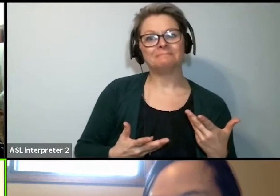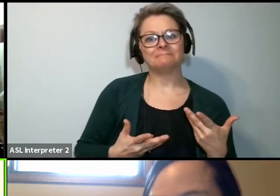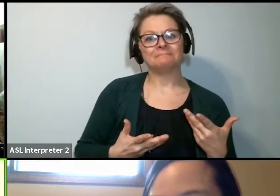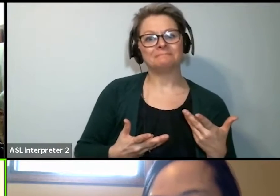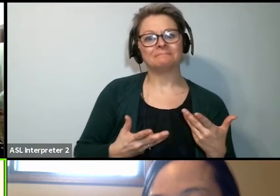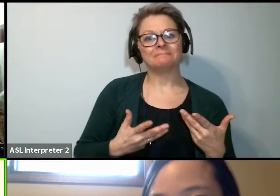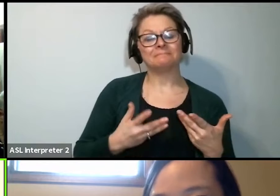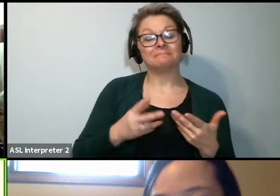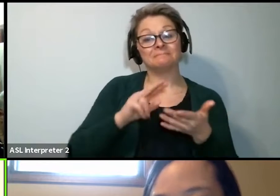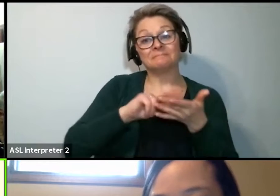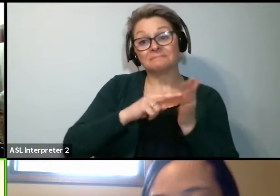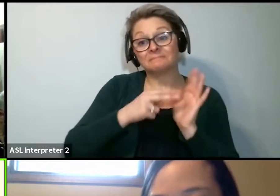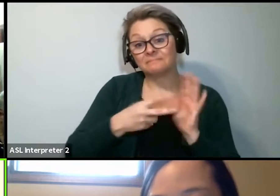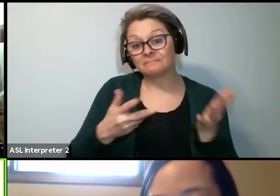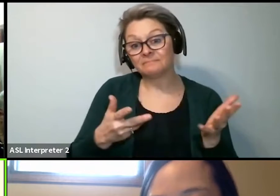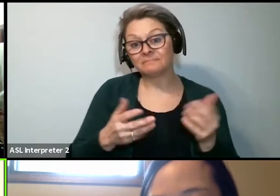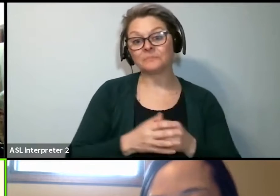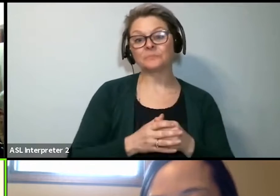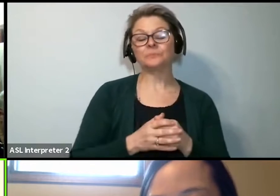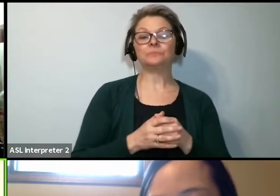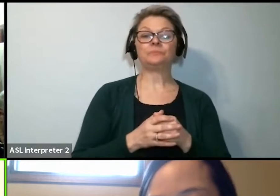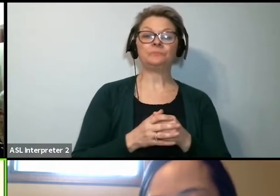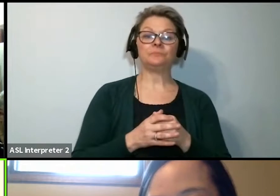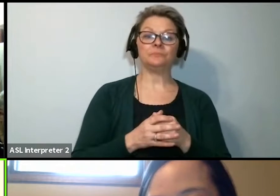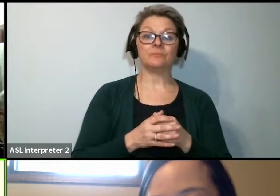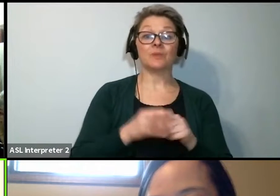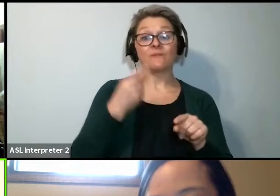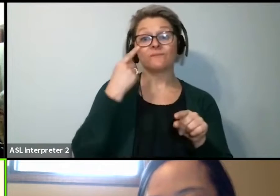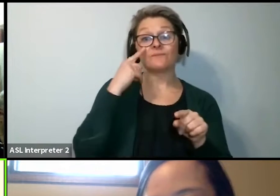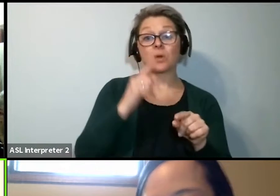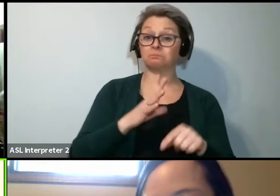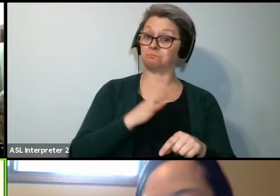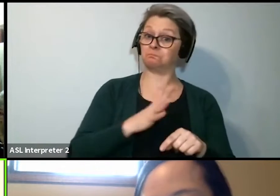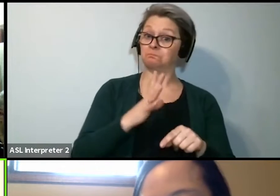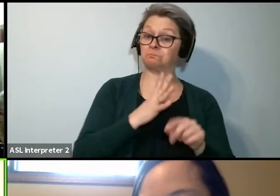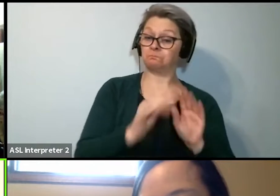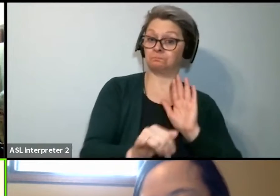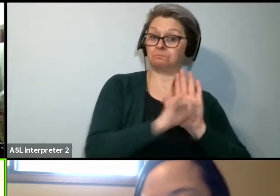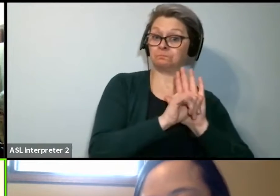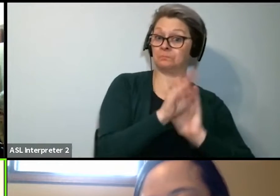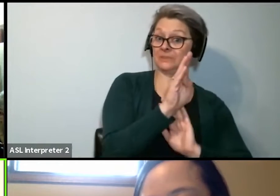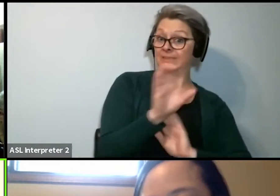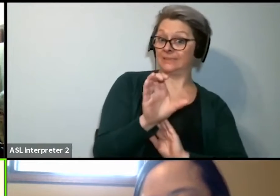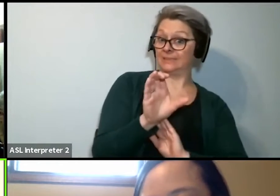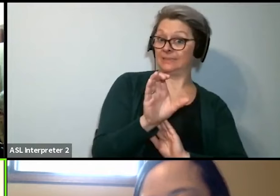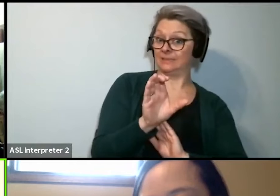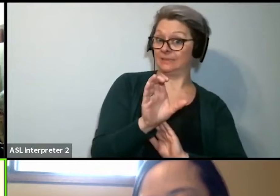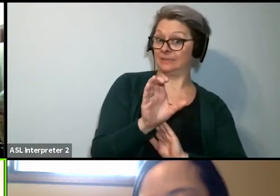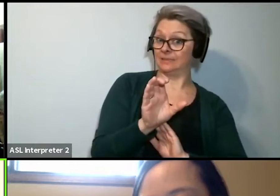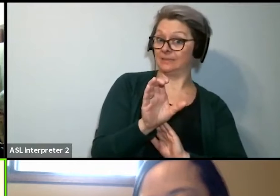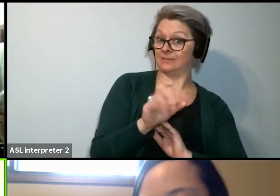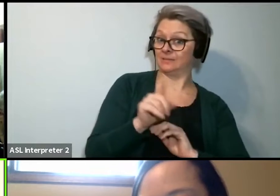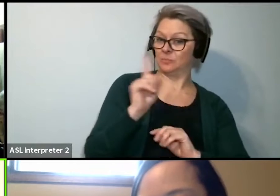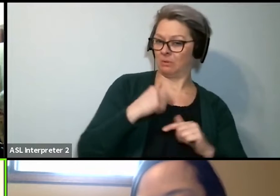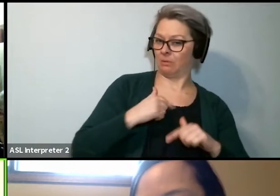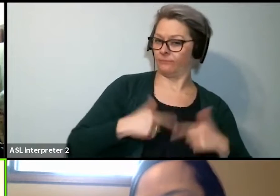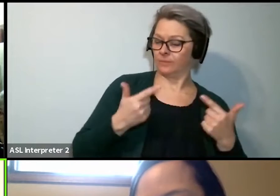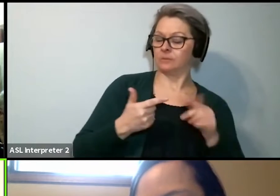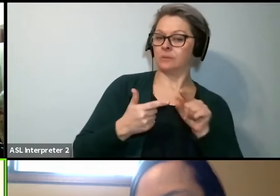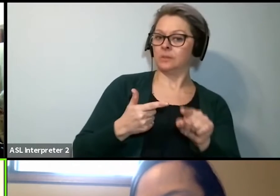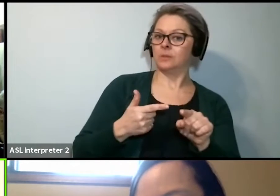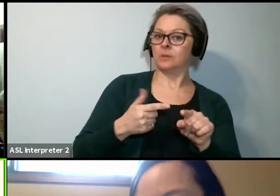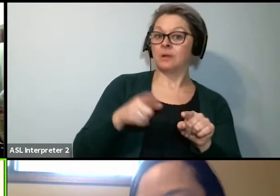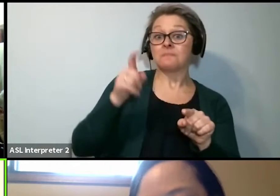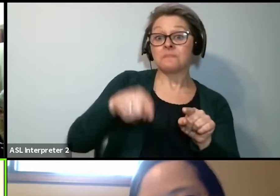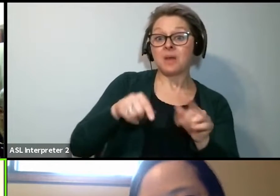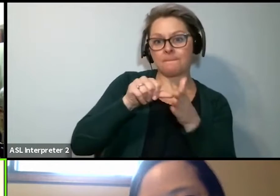Unfortunately, in order to get an official diagnosis in BC, you have